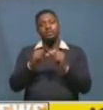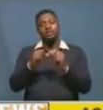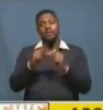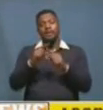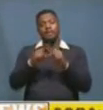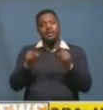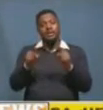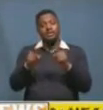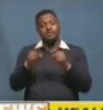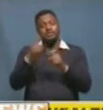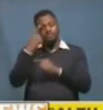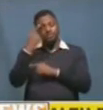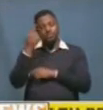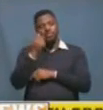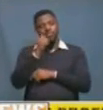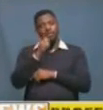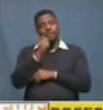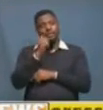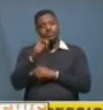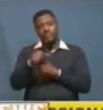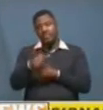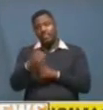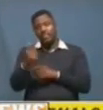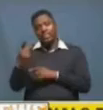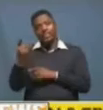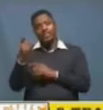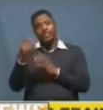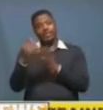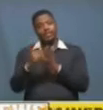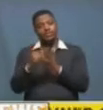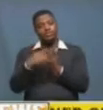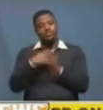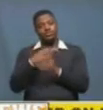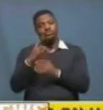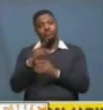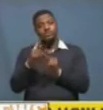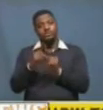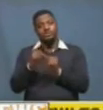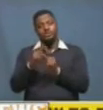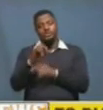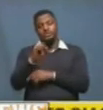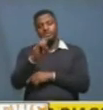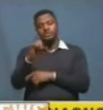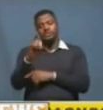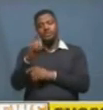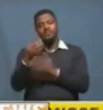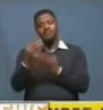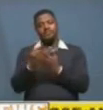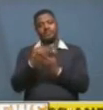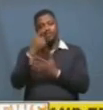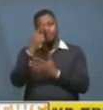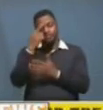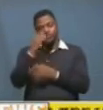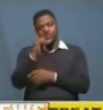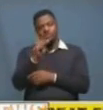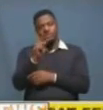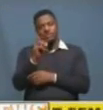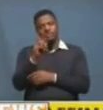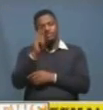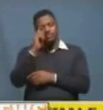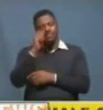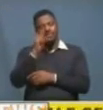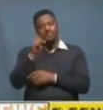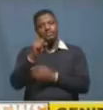for girls. And so the other 100,000 we are using as a seed fund for a STEM for girls